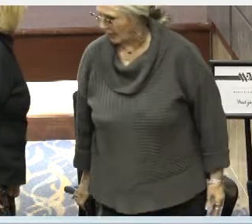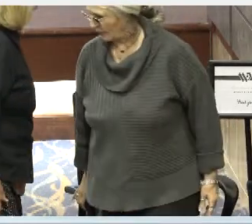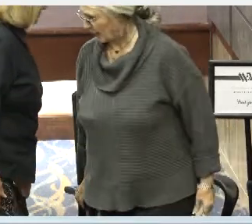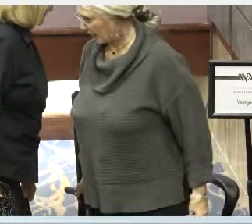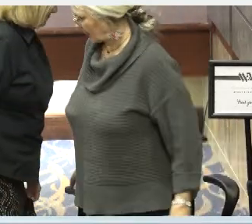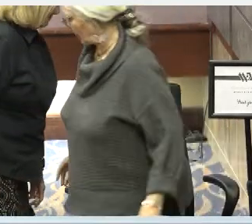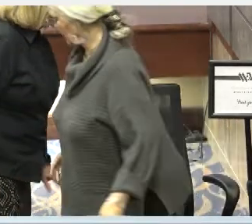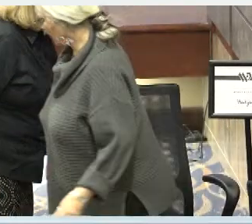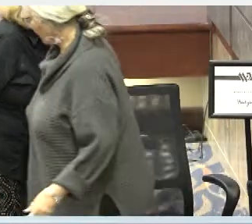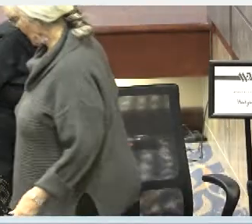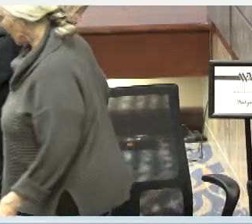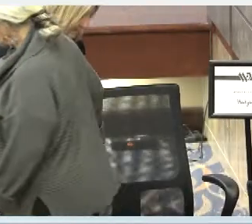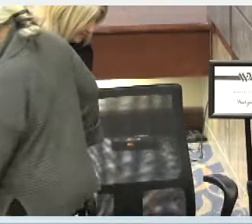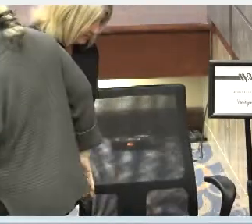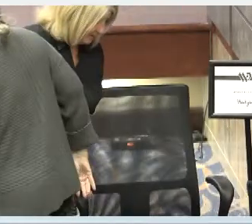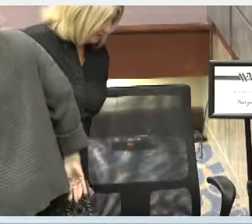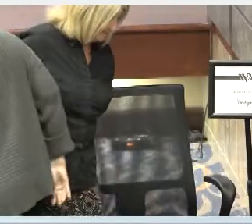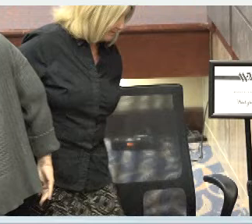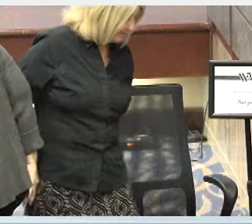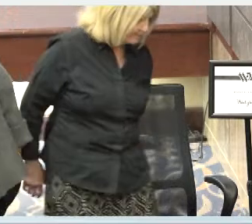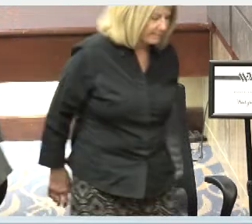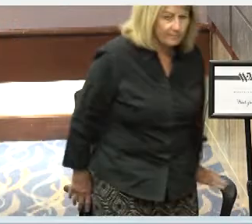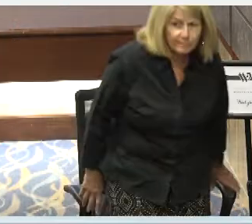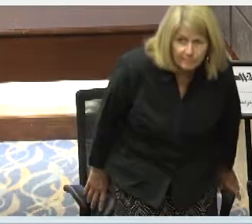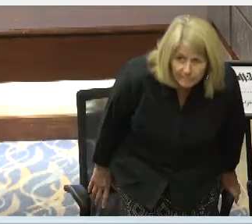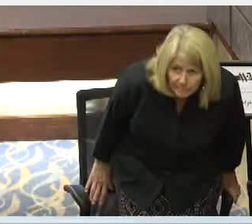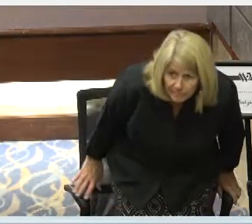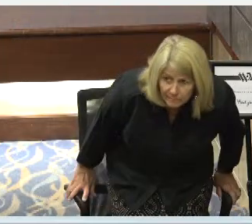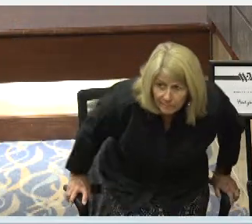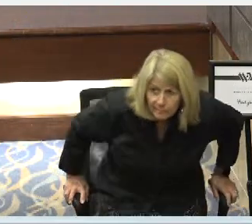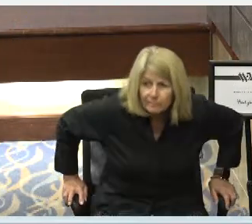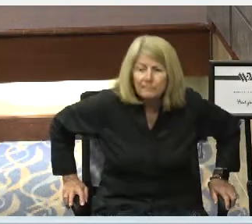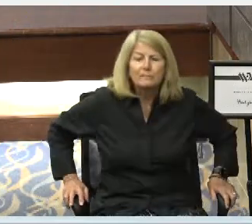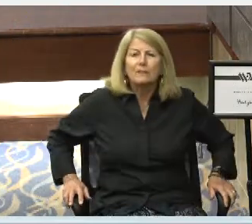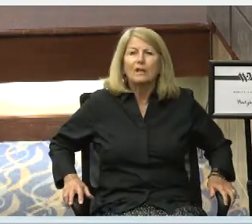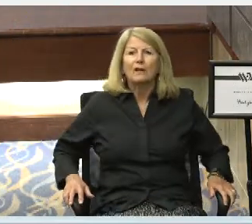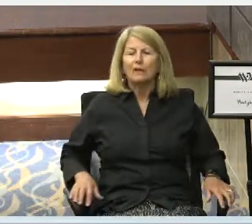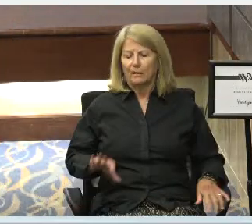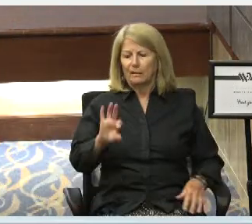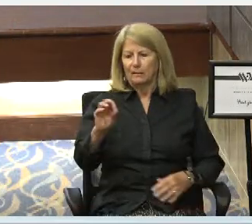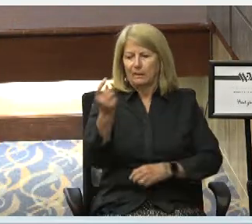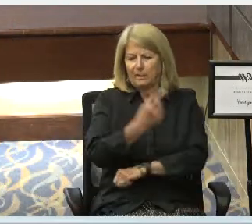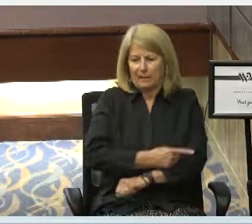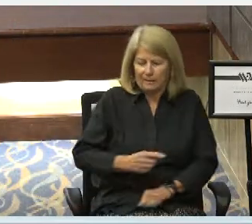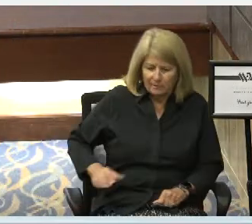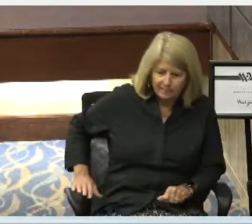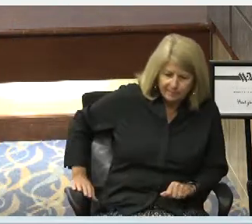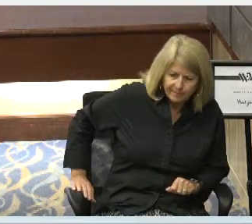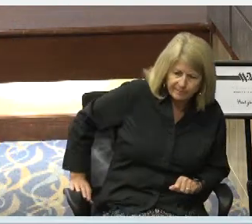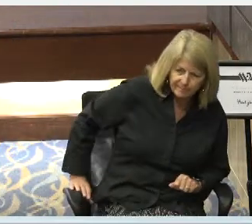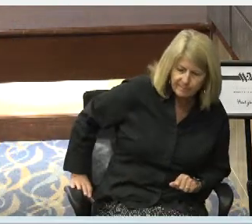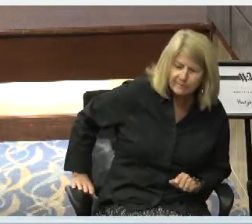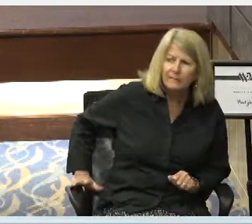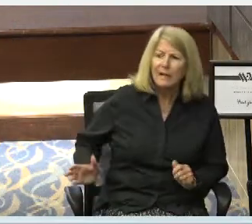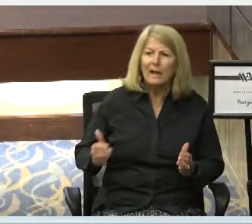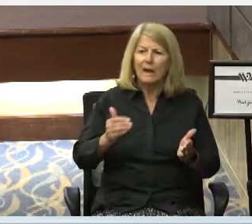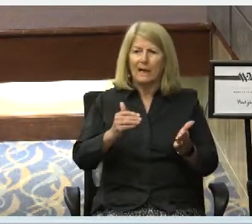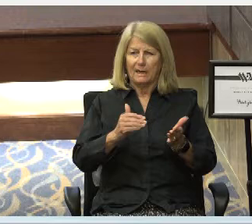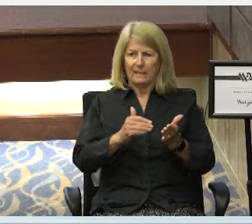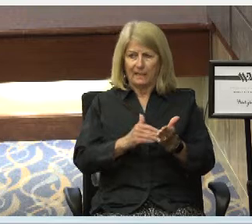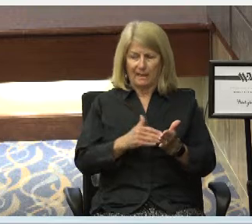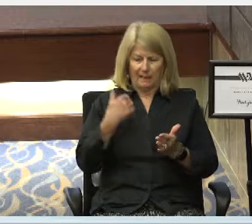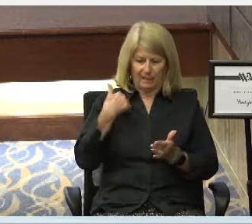suspension built into the agreements, and then a remedy period of 90 days from there. So again,